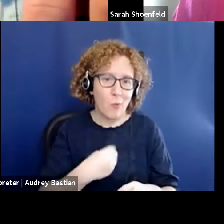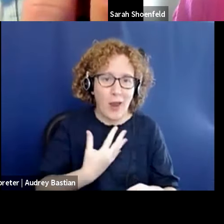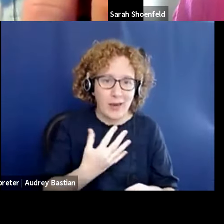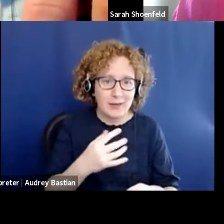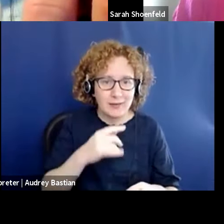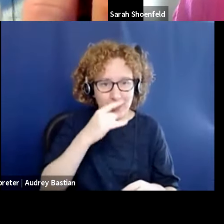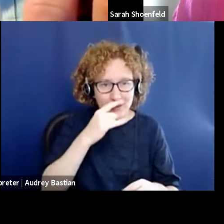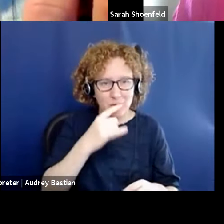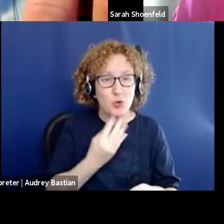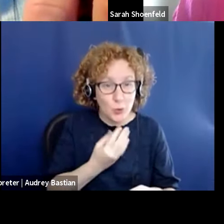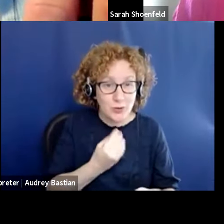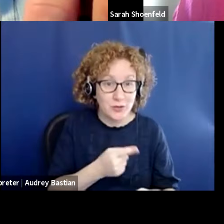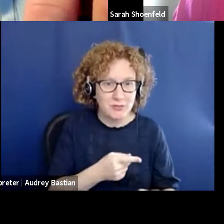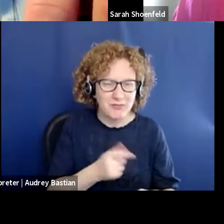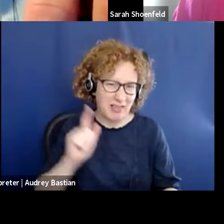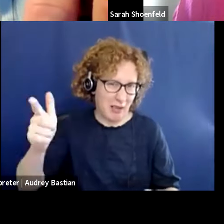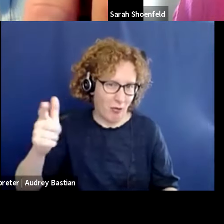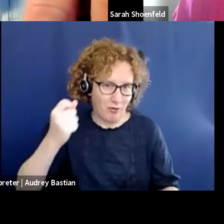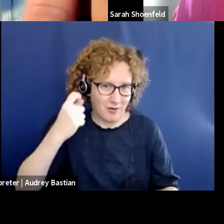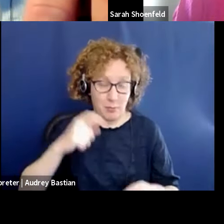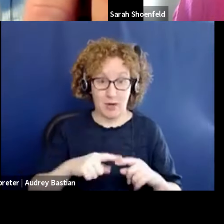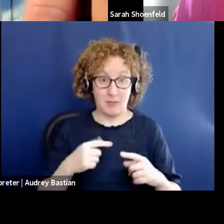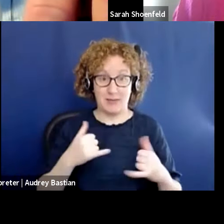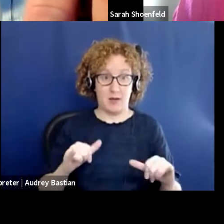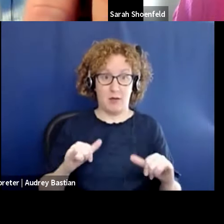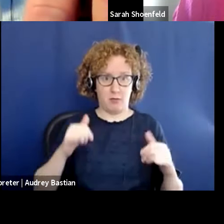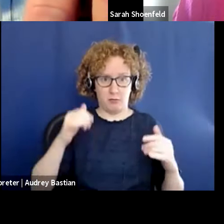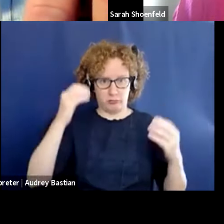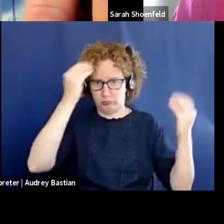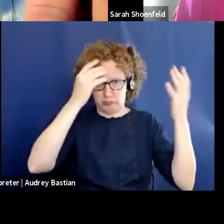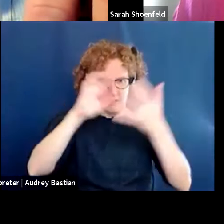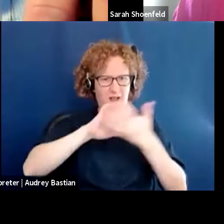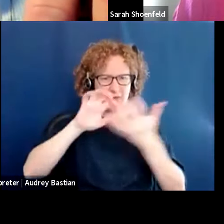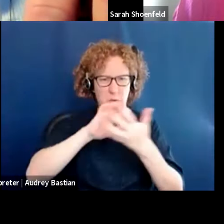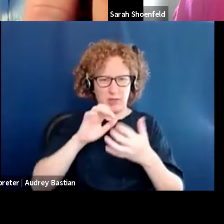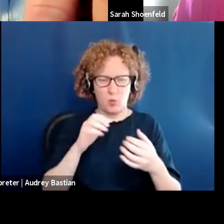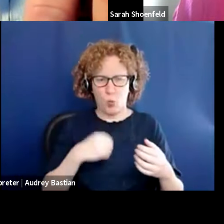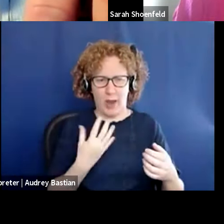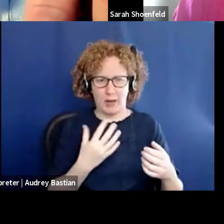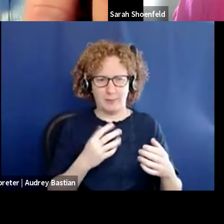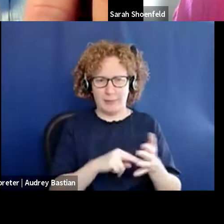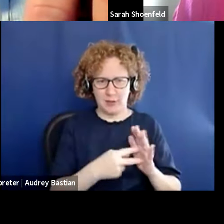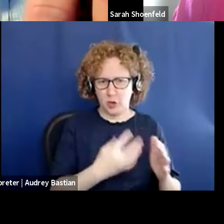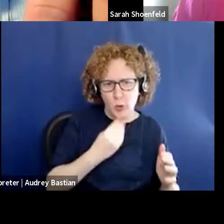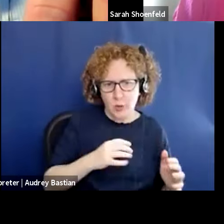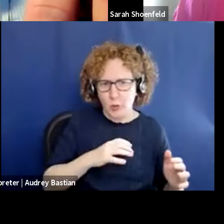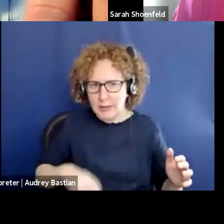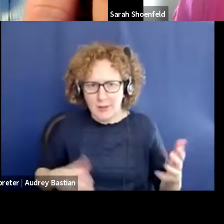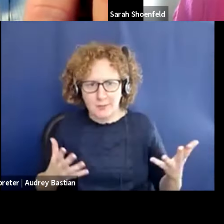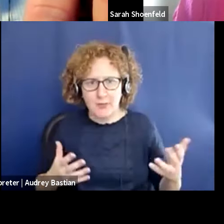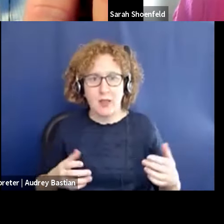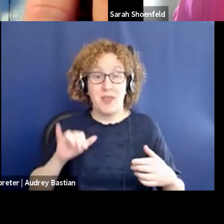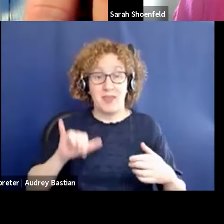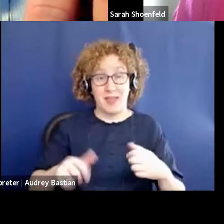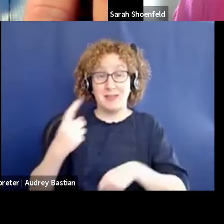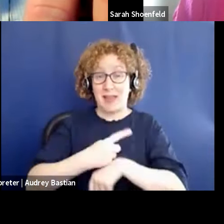kids, as I understood later, but I didn't, I still hadn't gotten that all clear in my mind, heard Peter, Paul, and Mary for the first